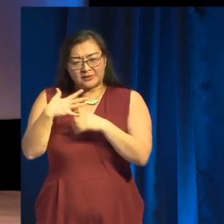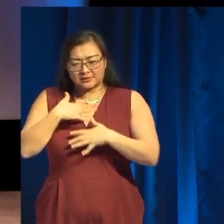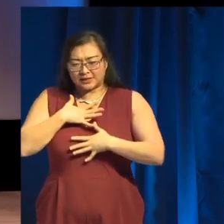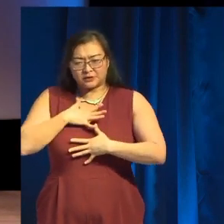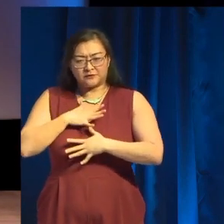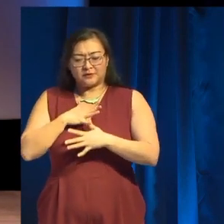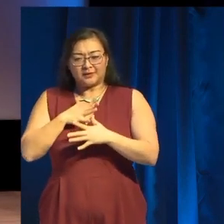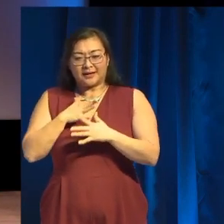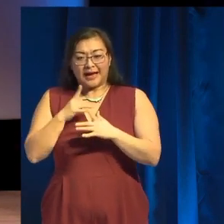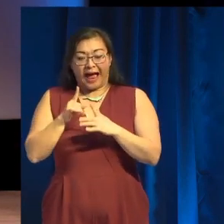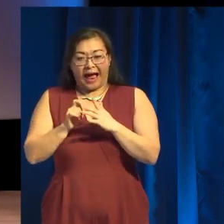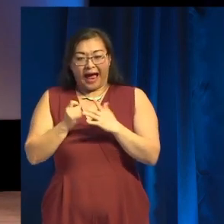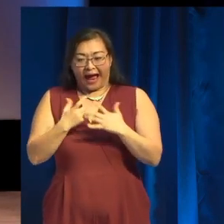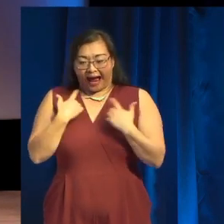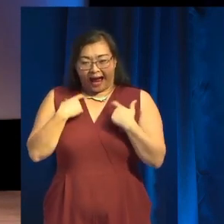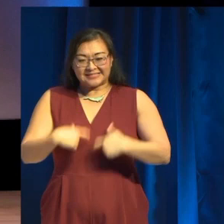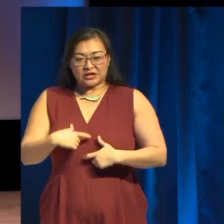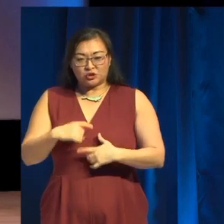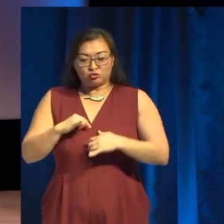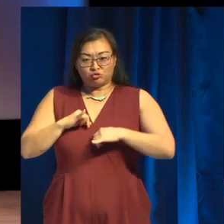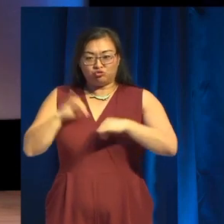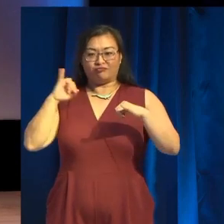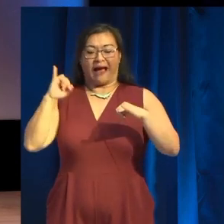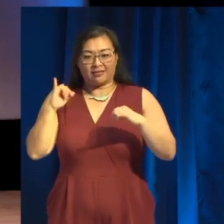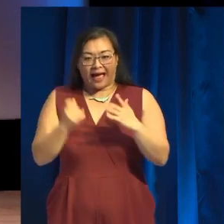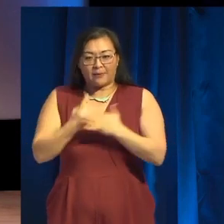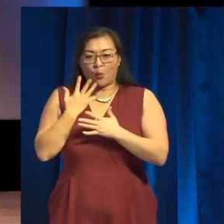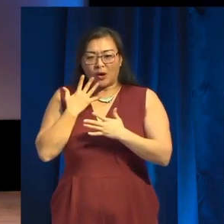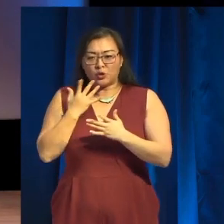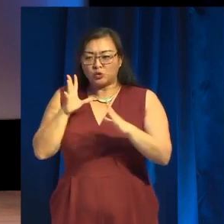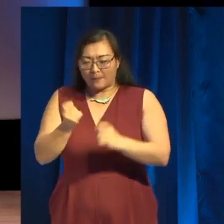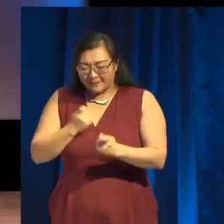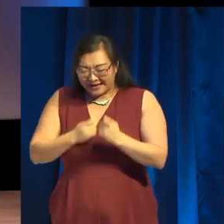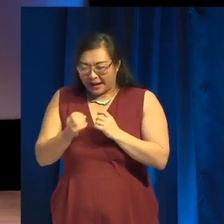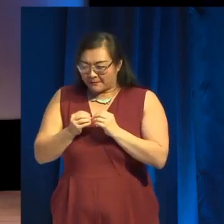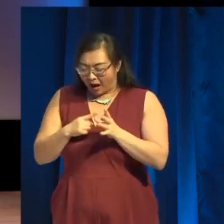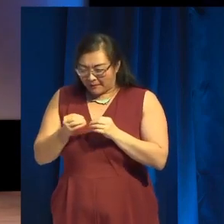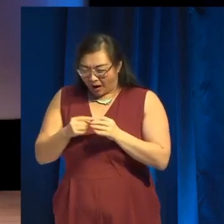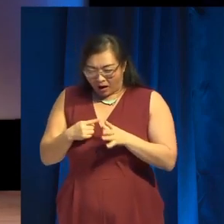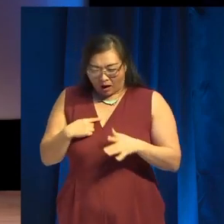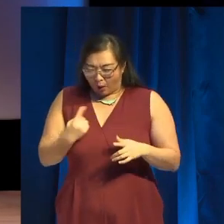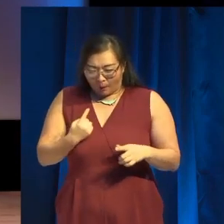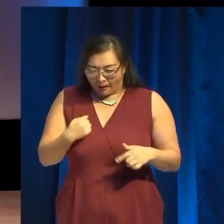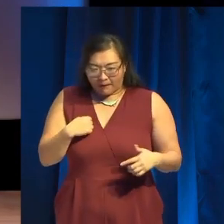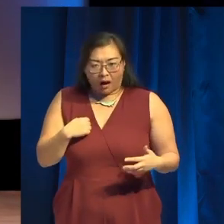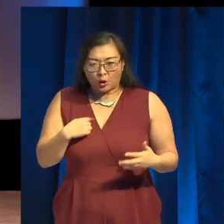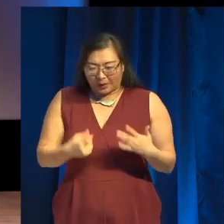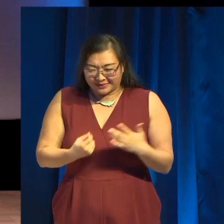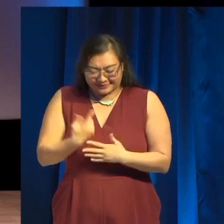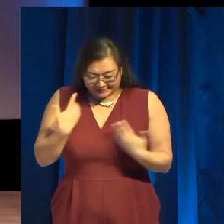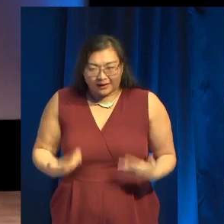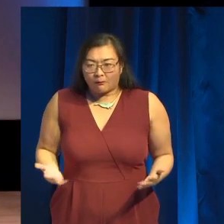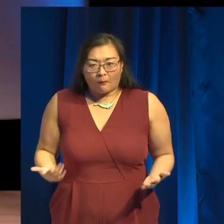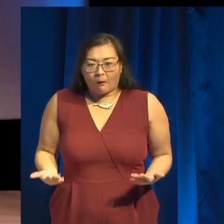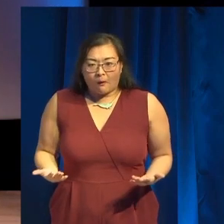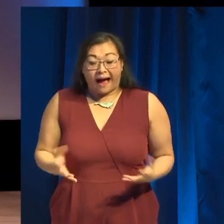that, that happens to you when you stop being Baba, when you don't exist anymore. And everything in this